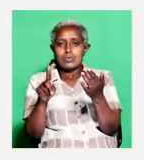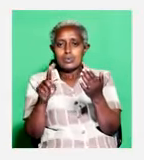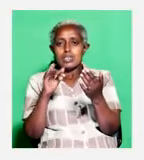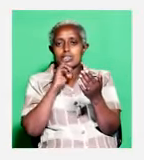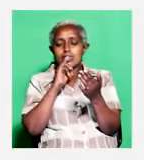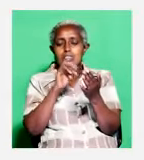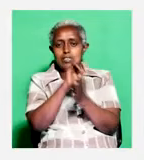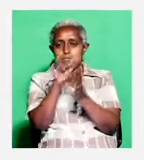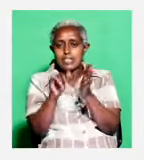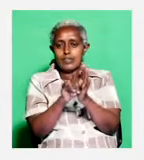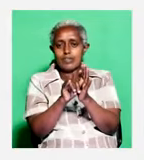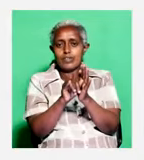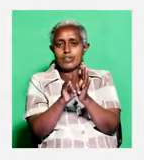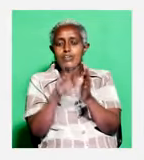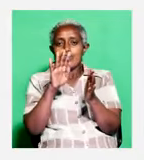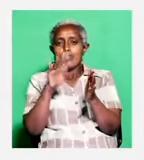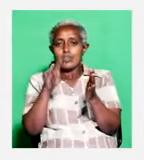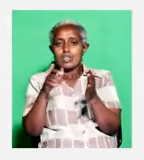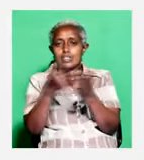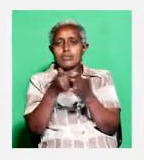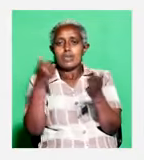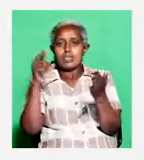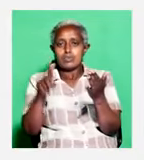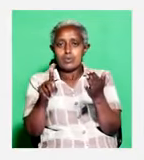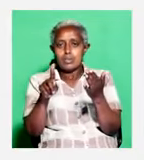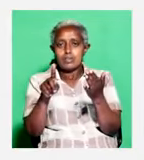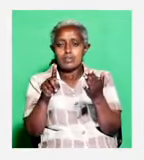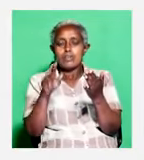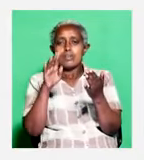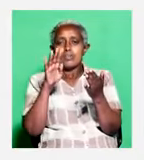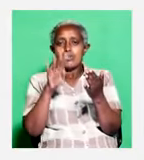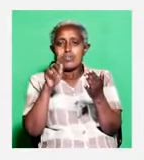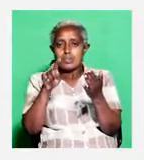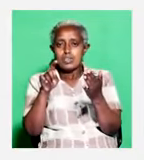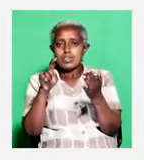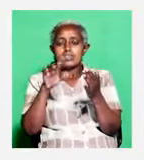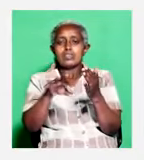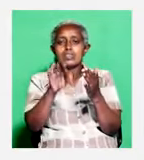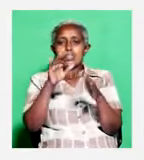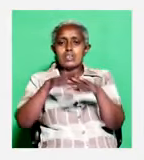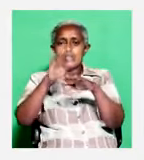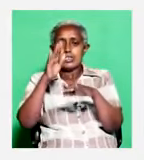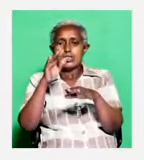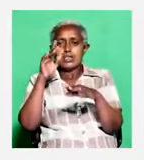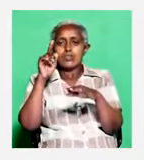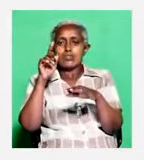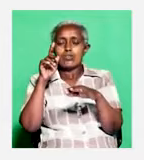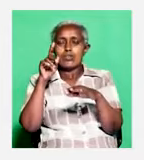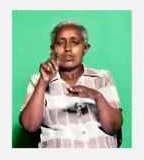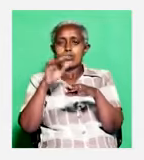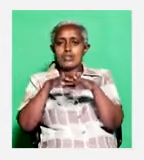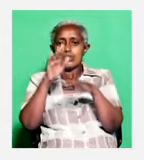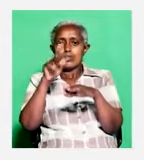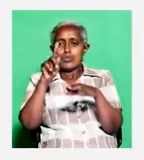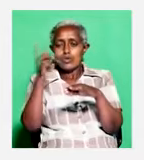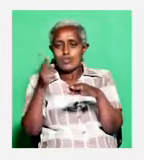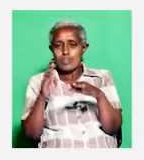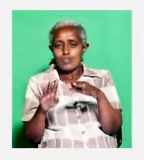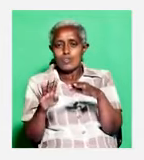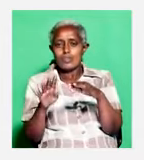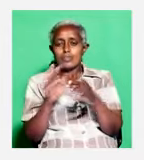is itself. It is 4x minus 1 for x greater than or equal to 1 over